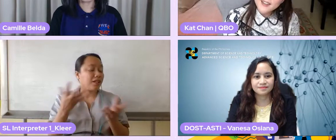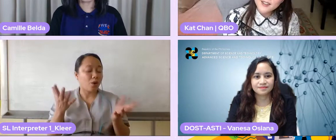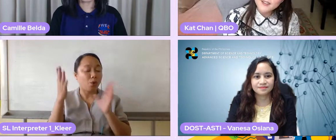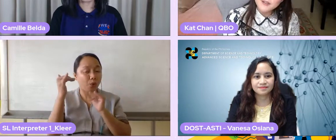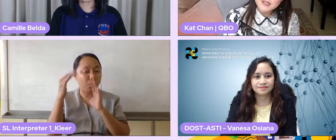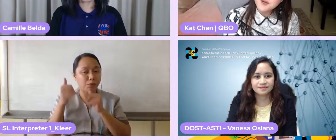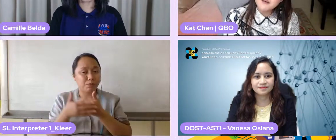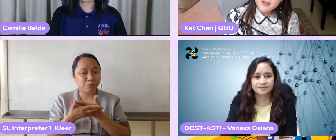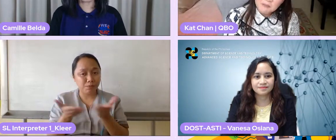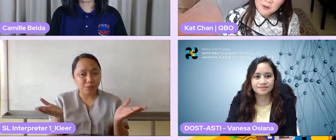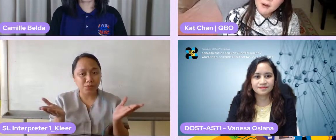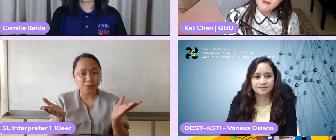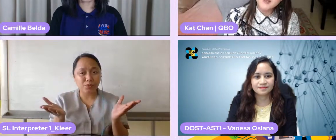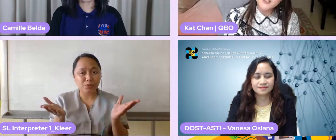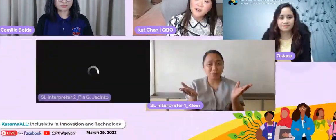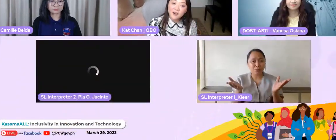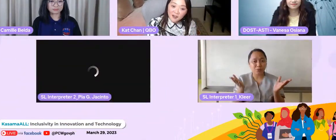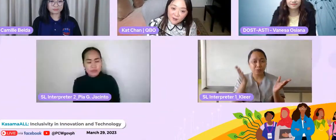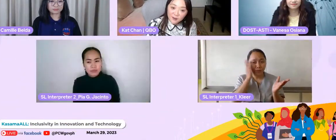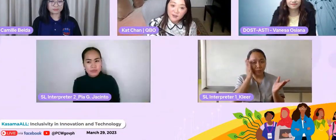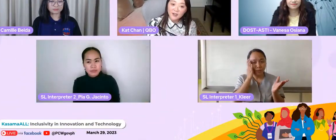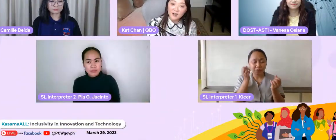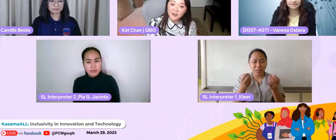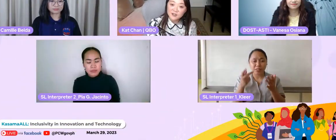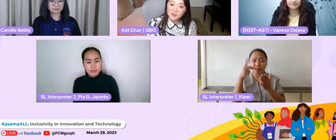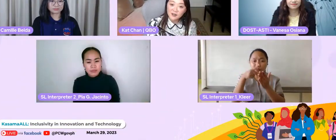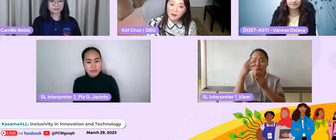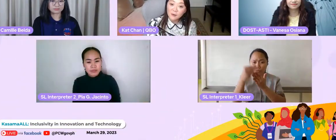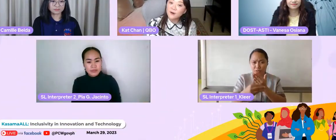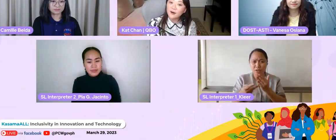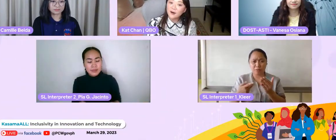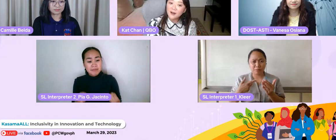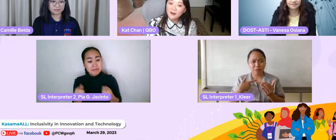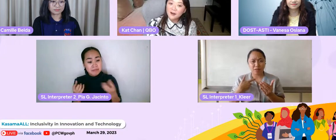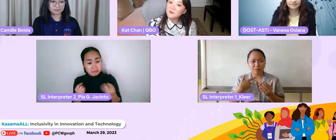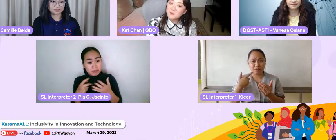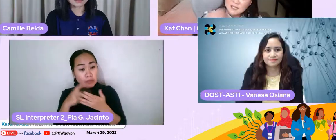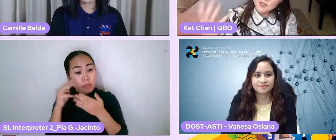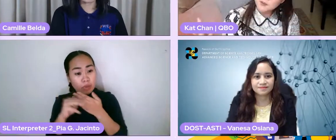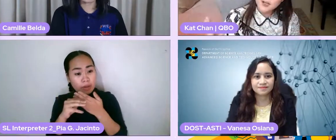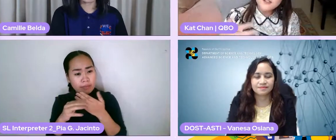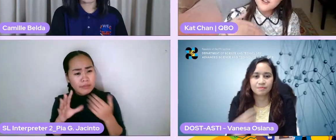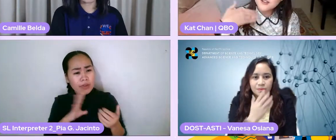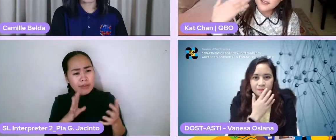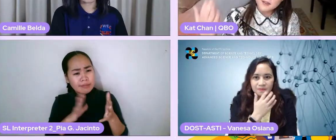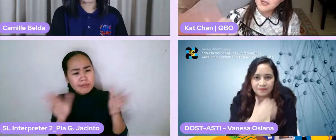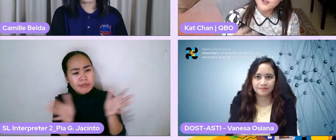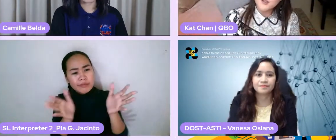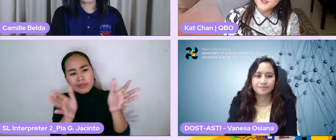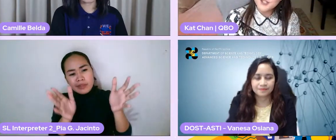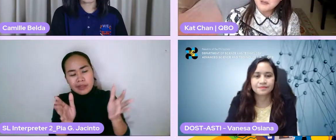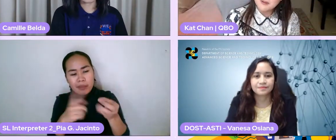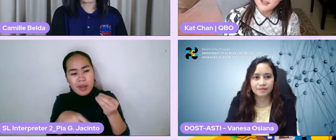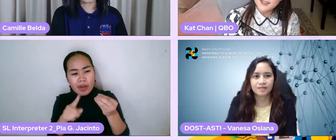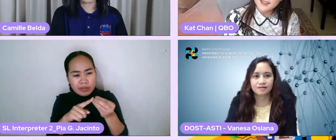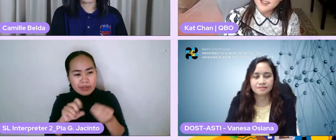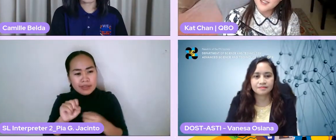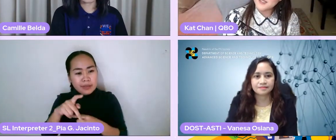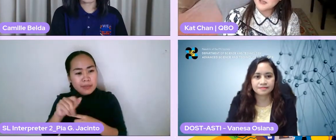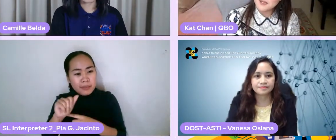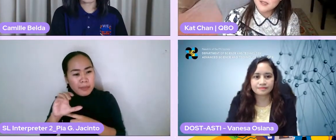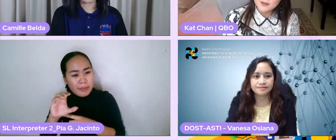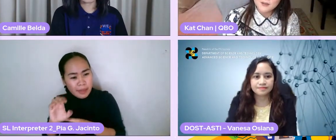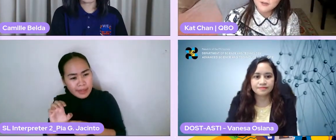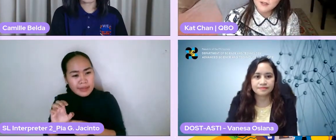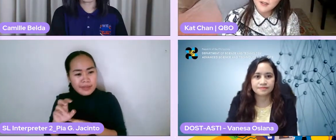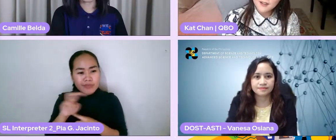try it out. You know, kasi marami rin programa that are trying to encourage, you know, more space exploration and technology, di ba, na